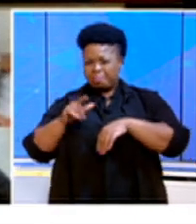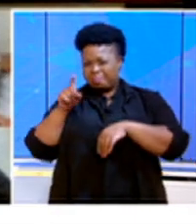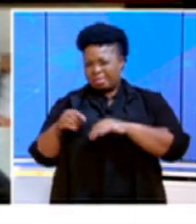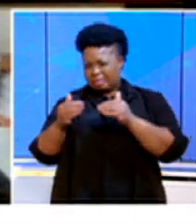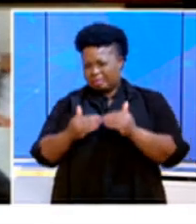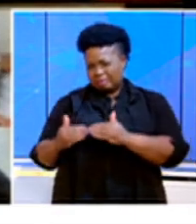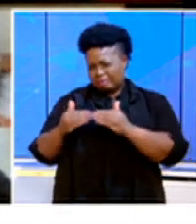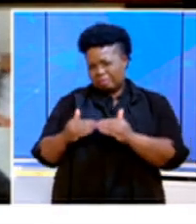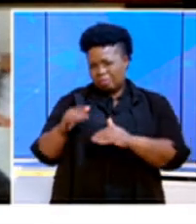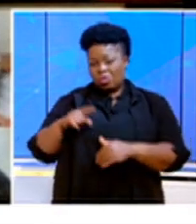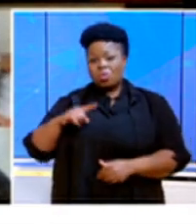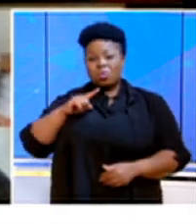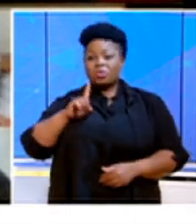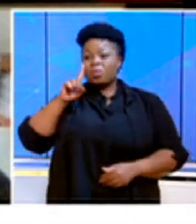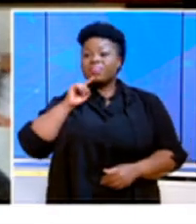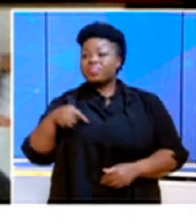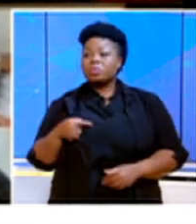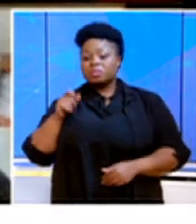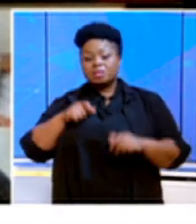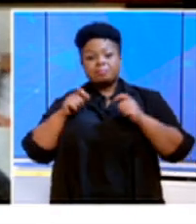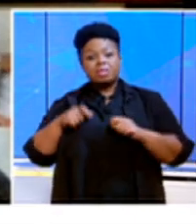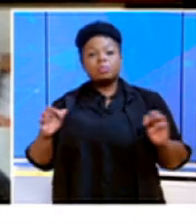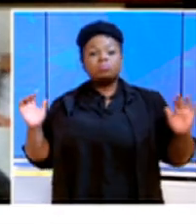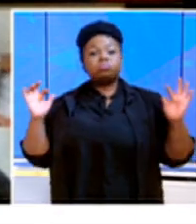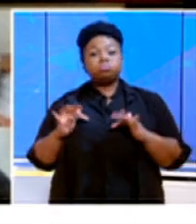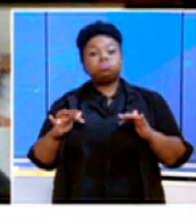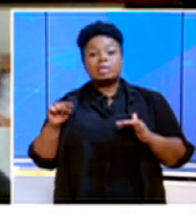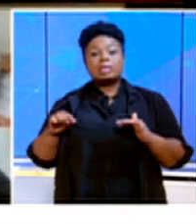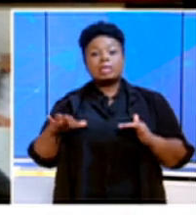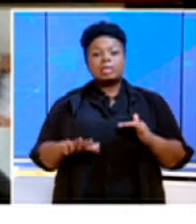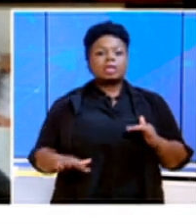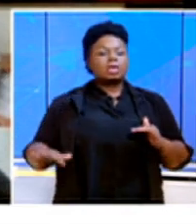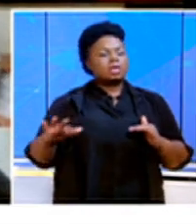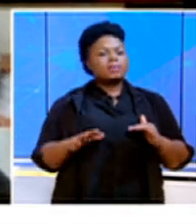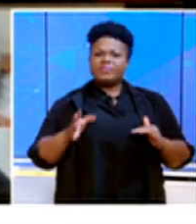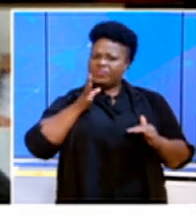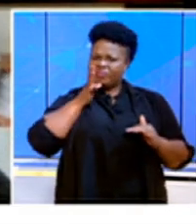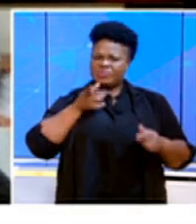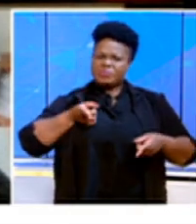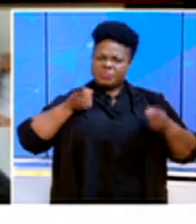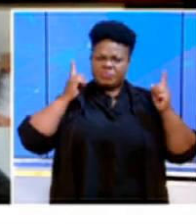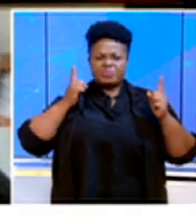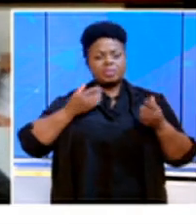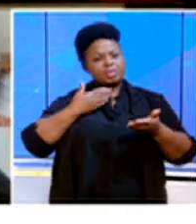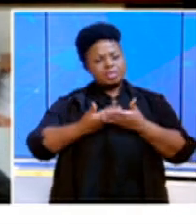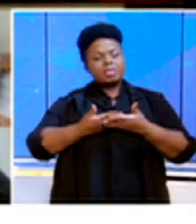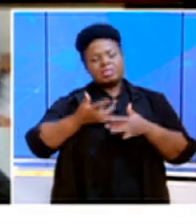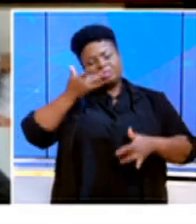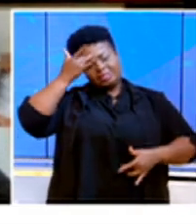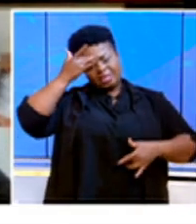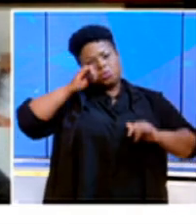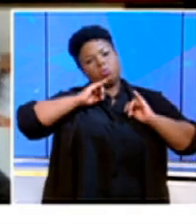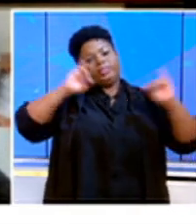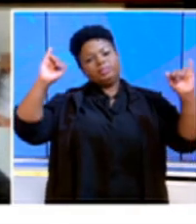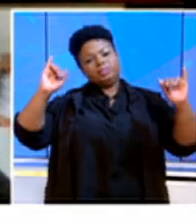So if you've got like 1,000 people coming together in a single indoor setting, you really are going to drive another